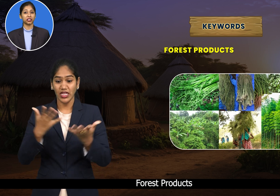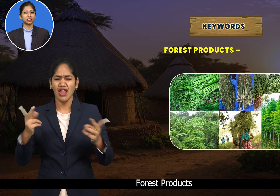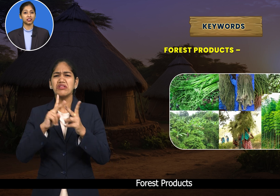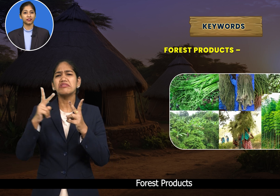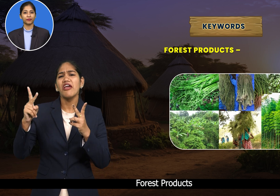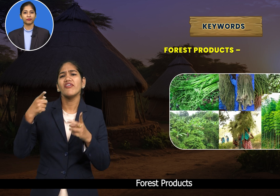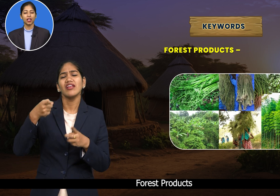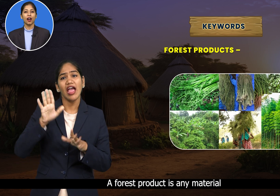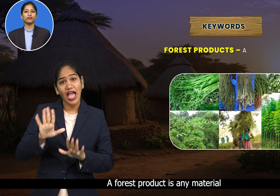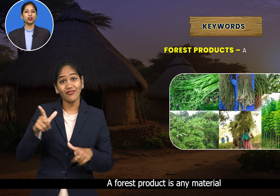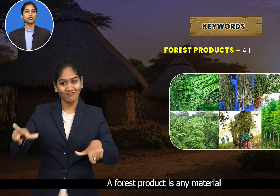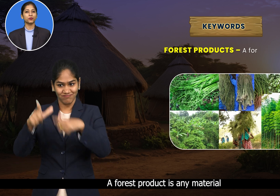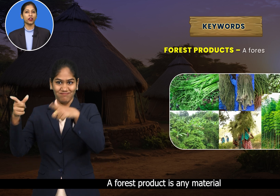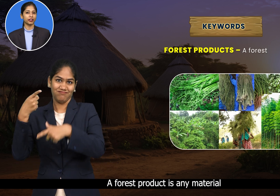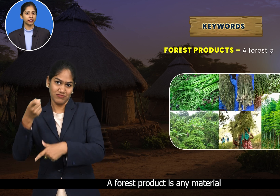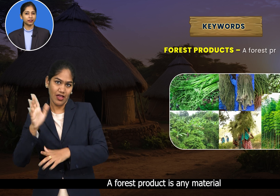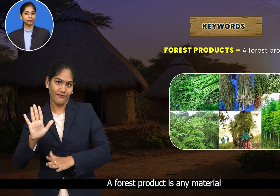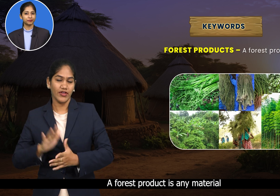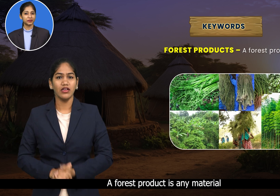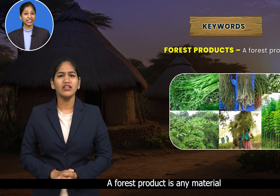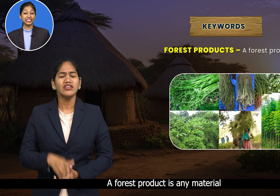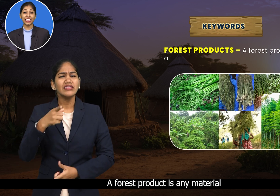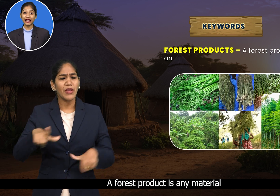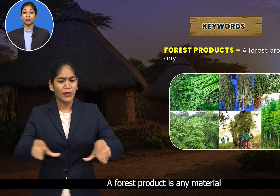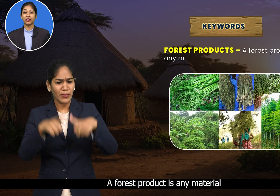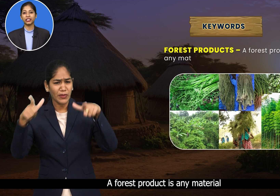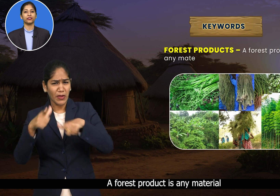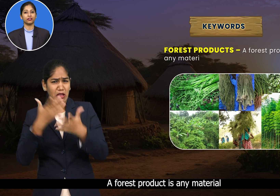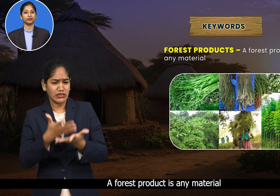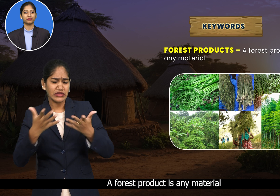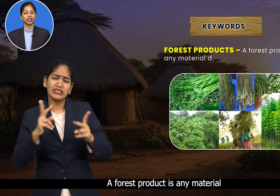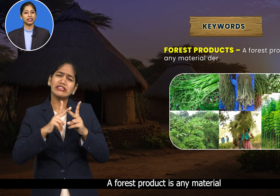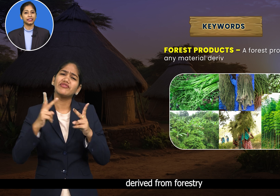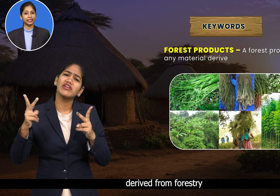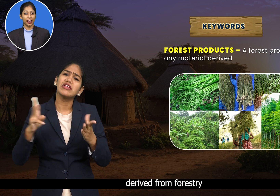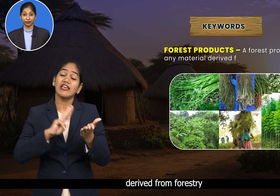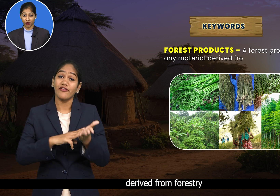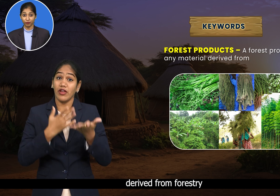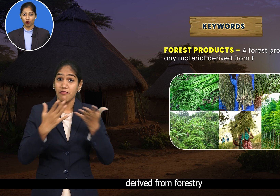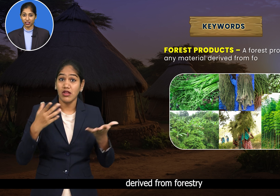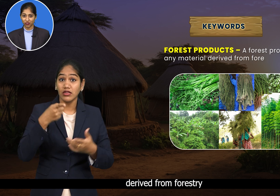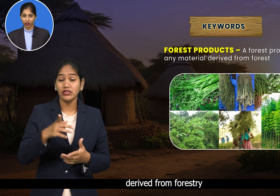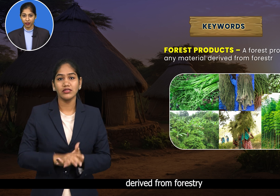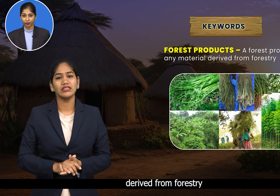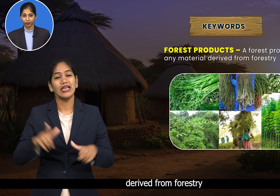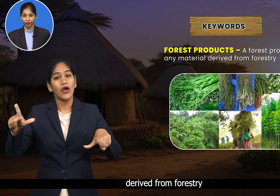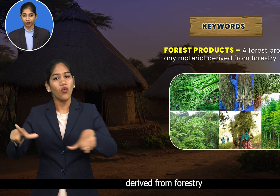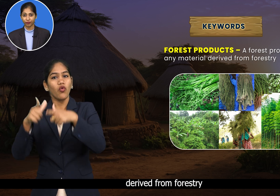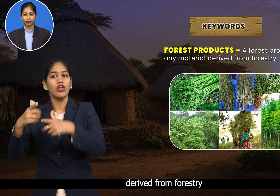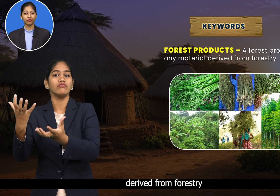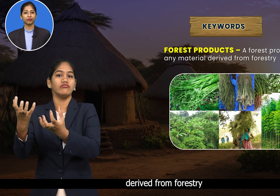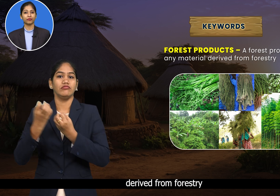Forest products. A forest product is any material derived from forestry